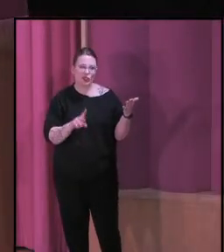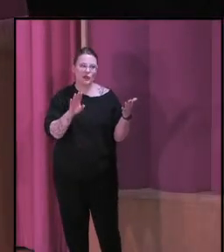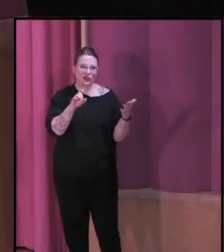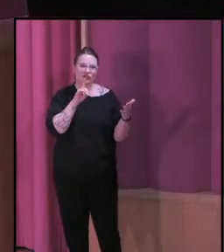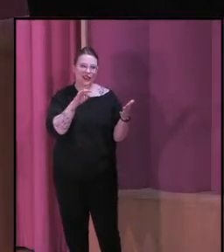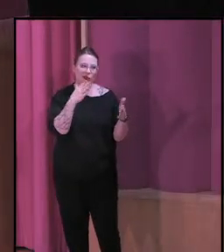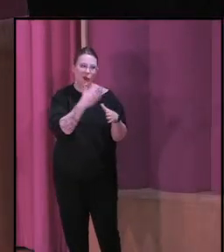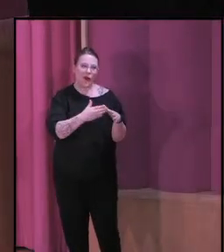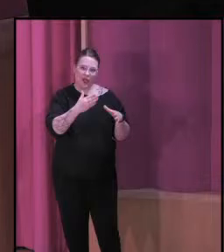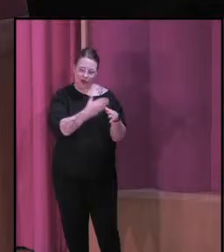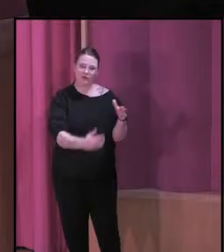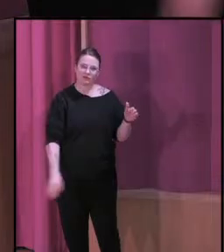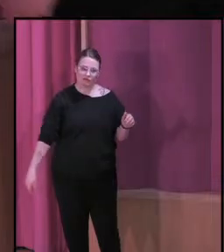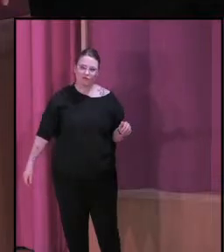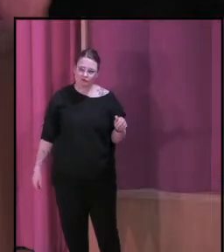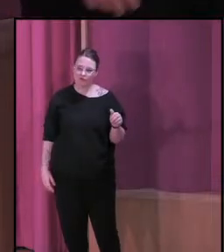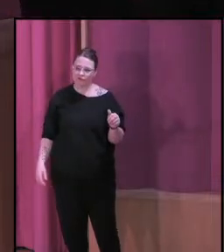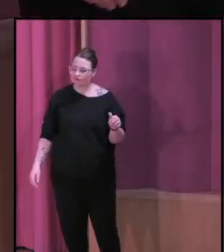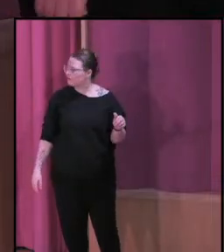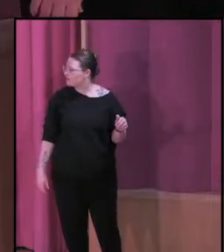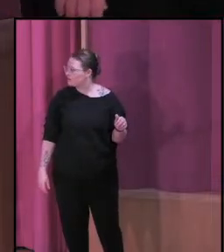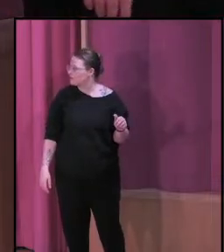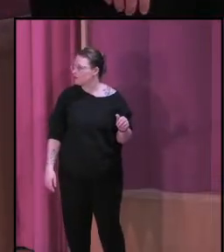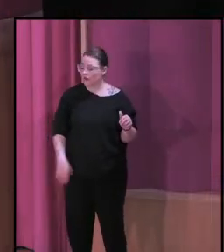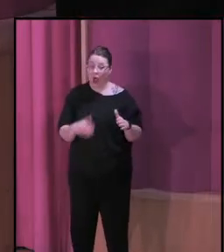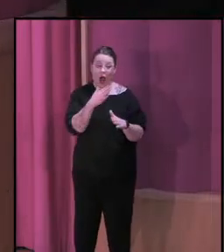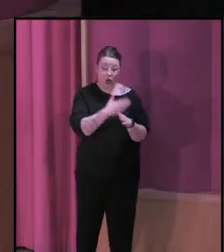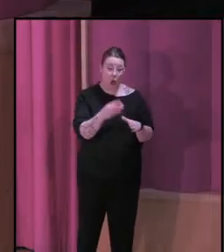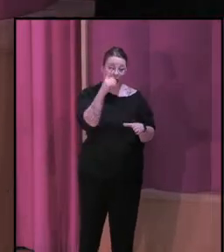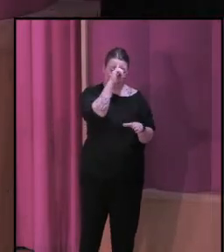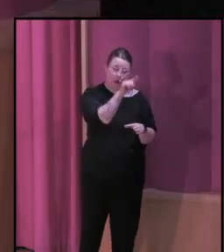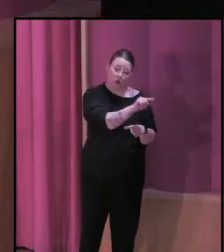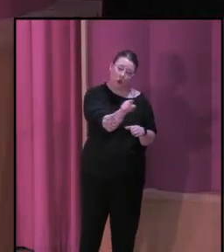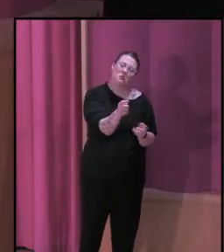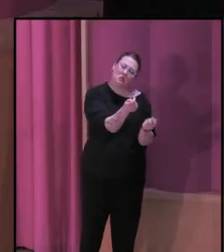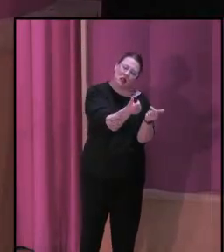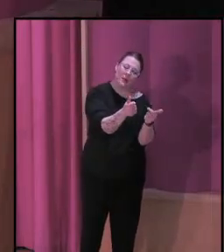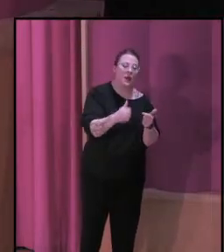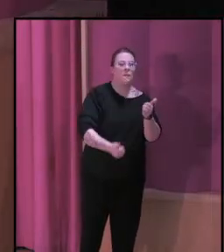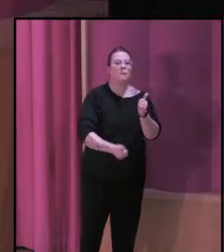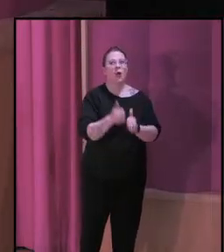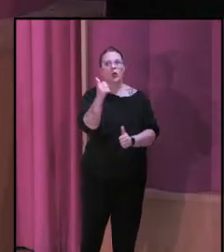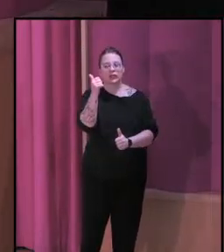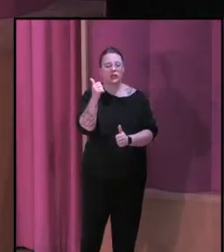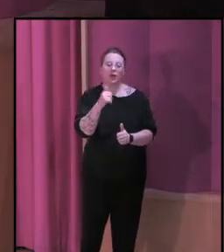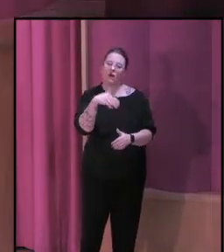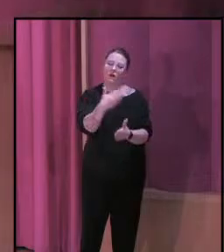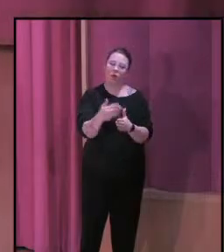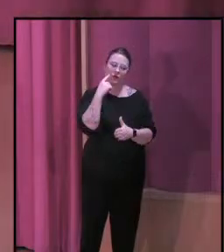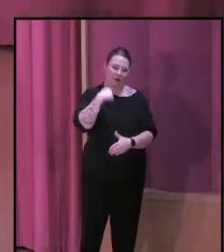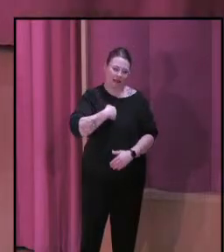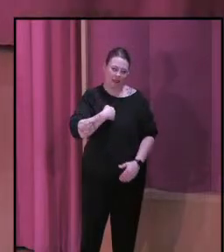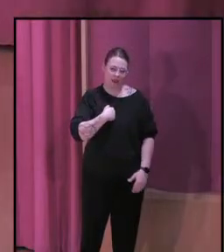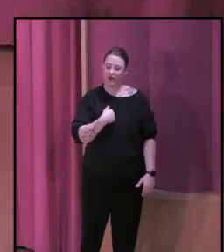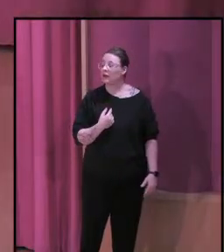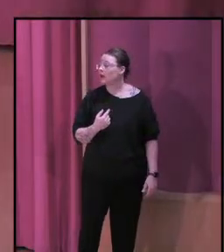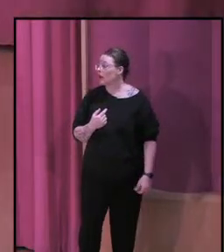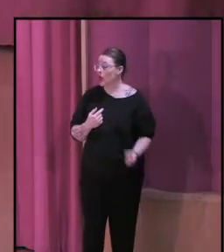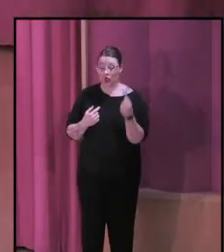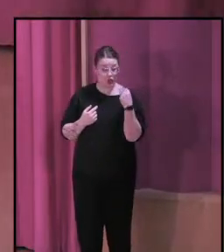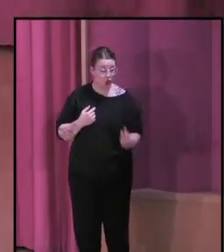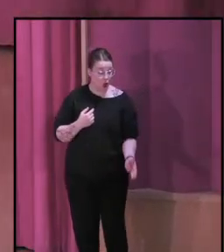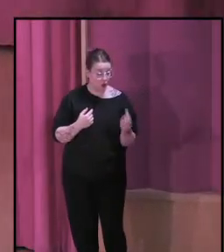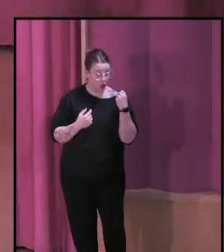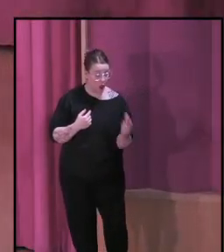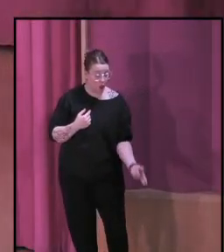annoying. A little for you, mostly for me. I'll explain. The yo-yo, Veronica, hold the yo-yo up in